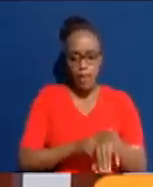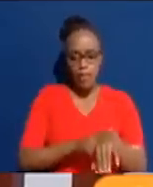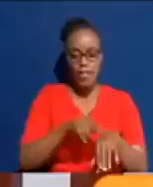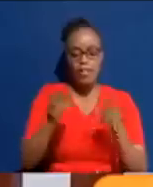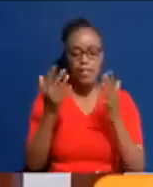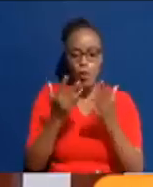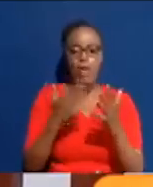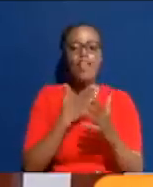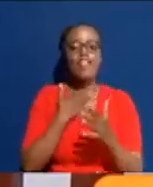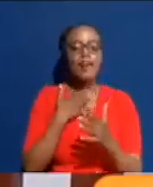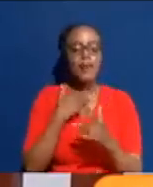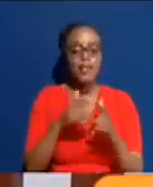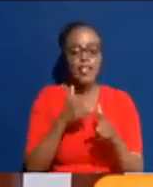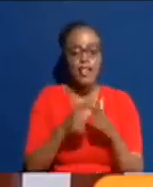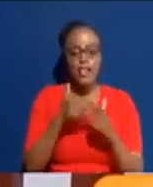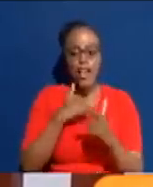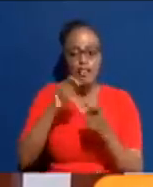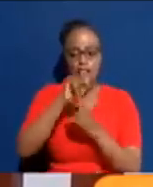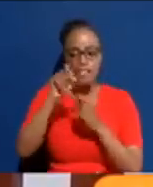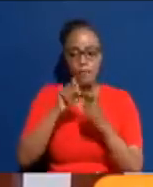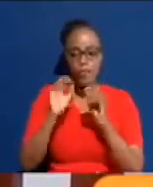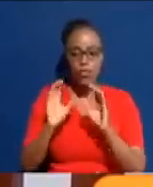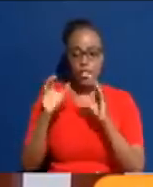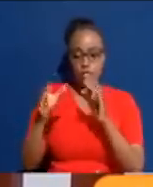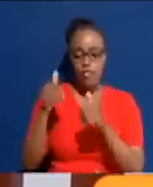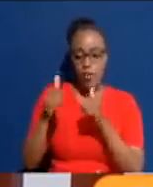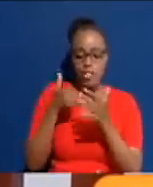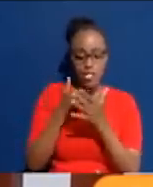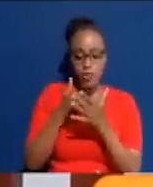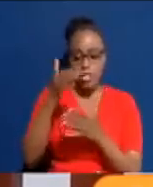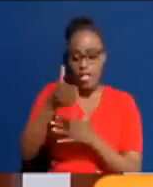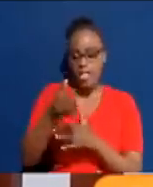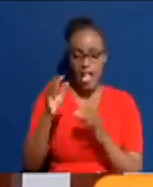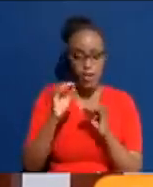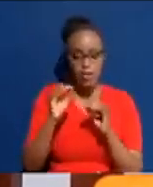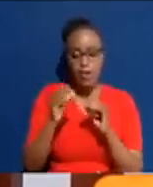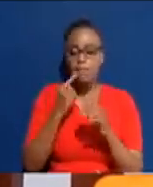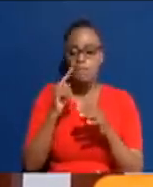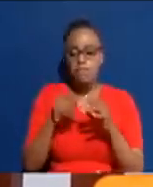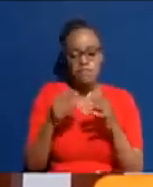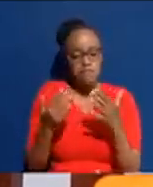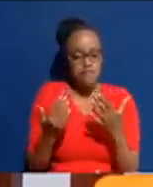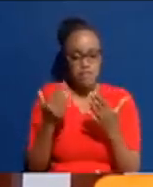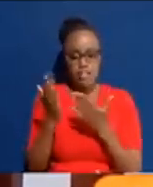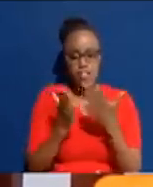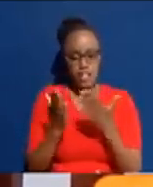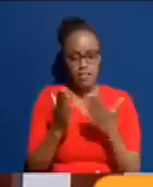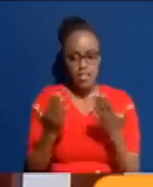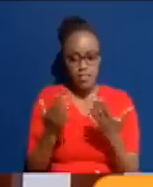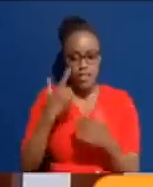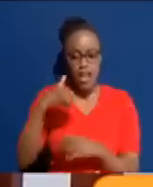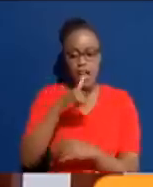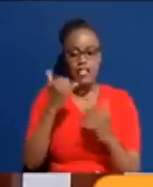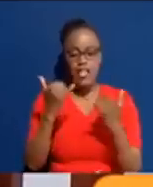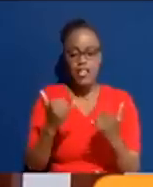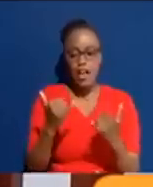where they want, then a certain community is not part of it. What I am saying myself is this. We are